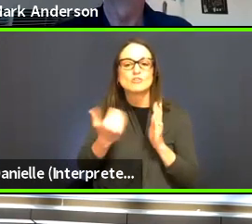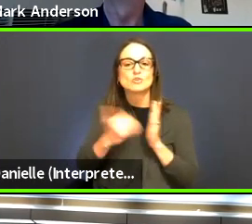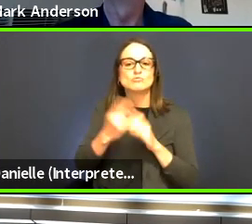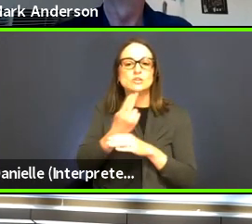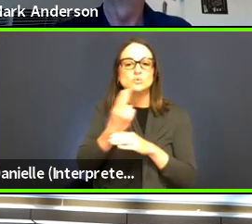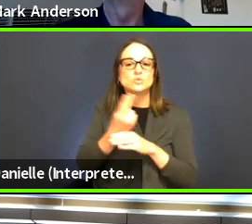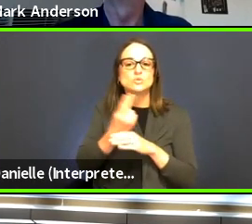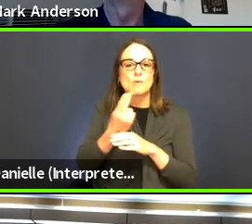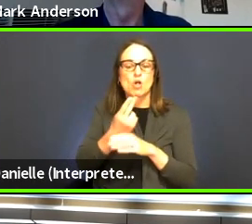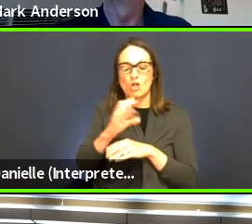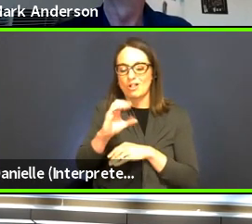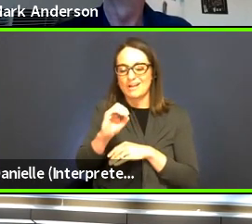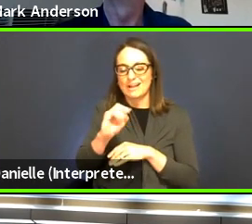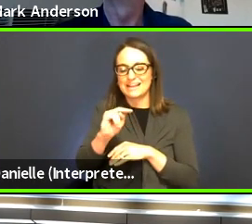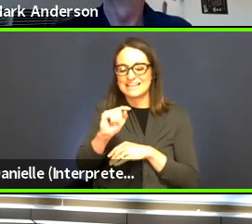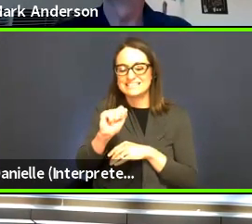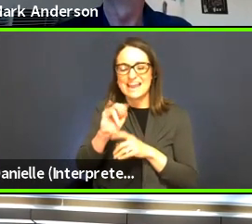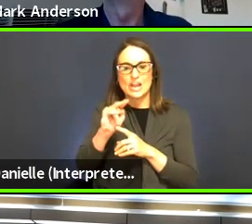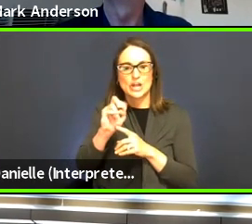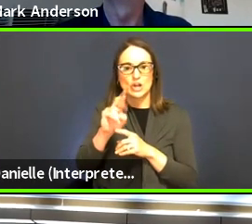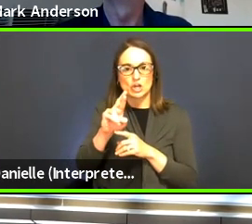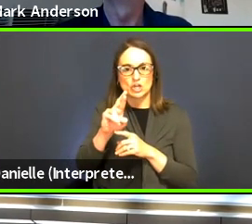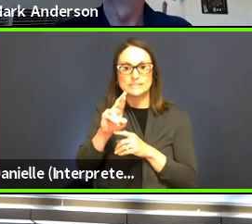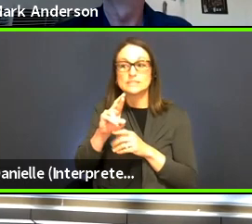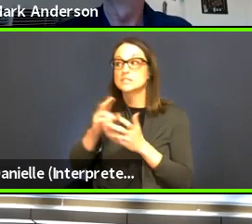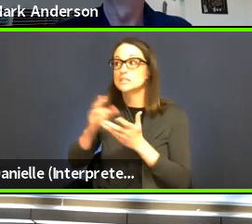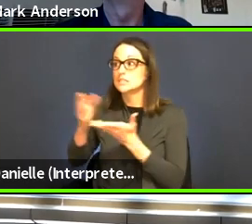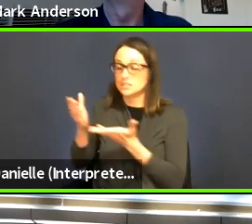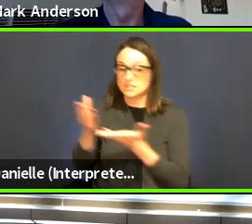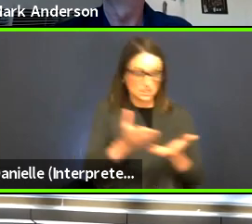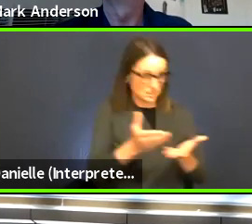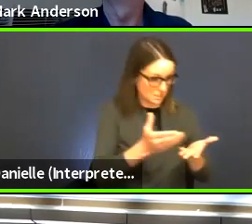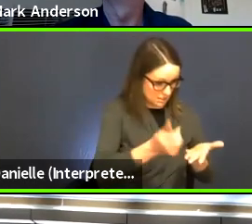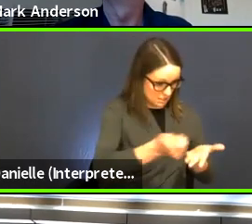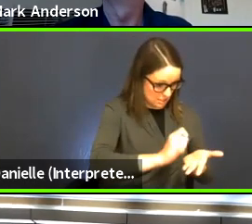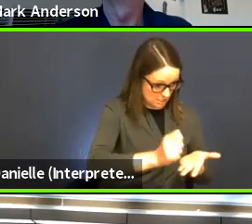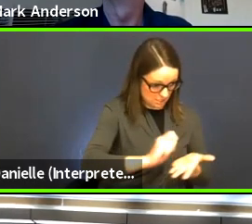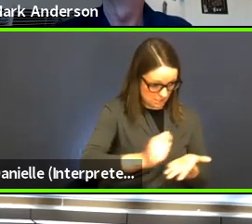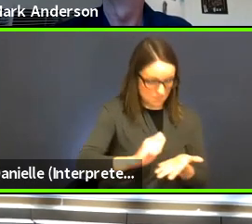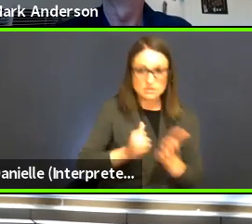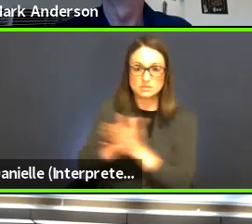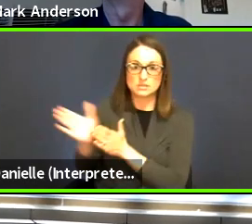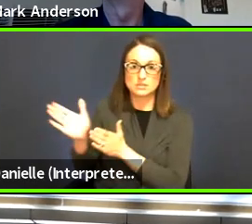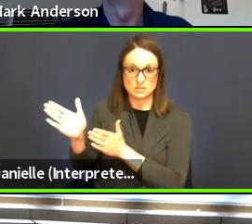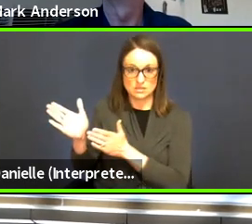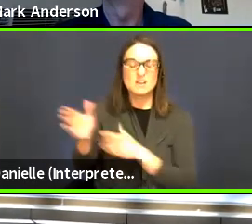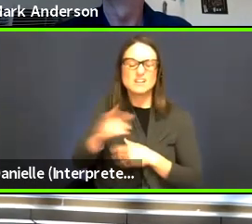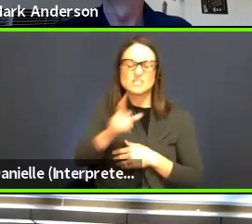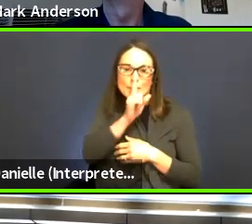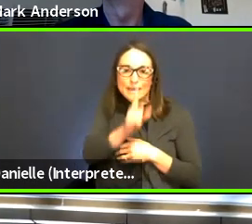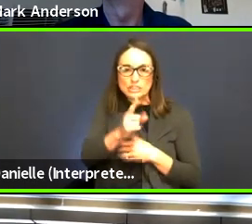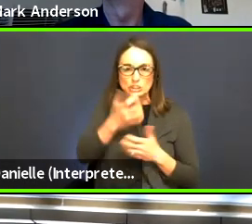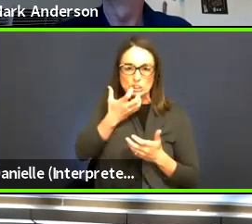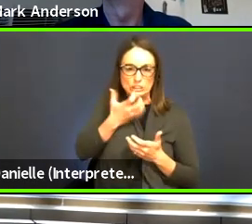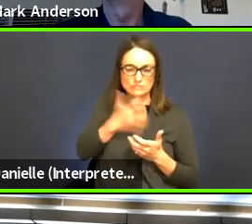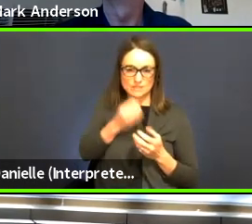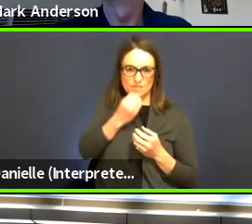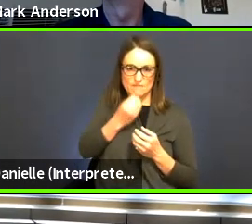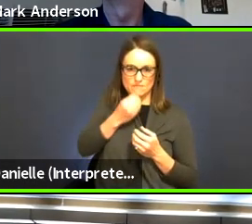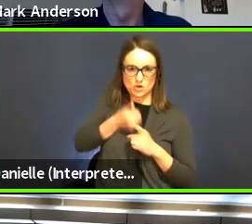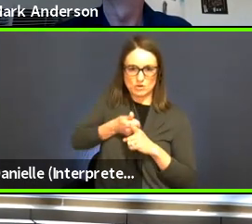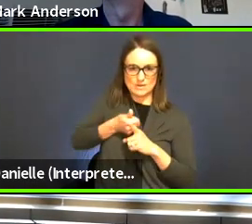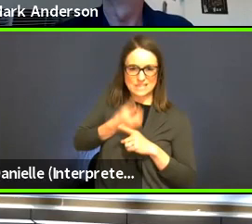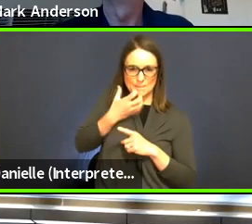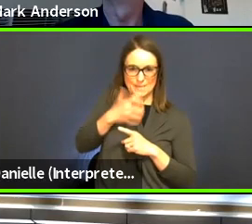that can be filled. They will keep food hotter because of the way they're constructed, and